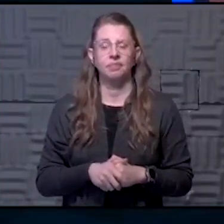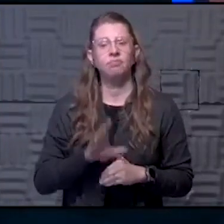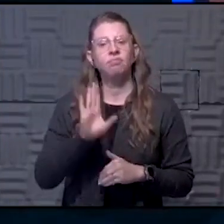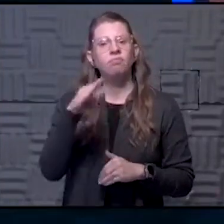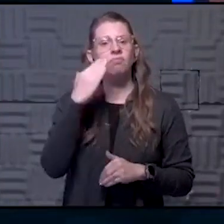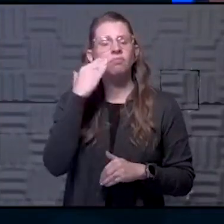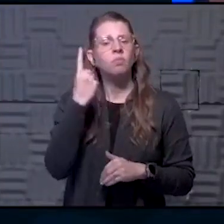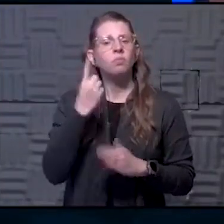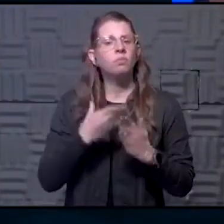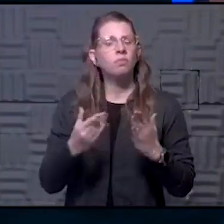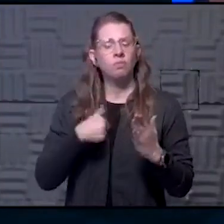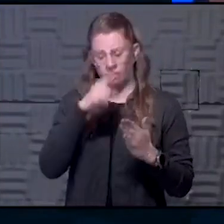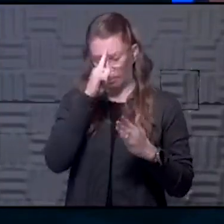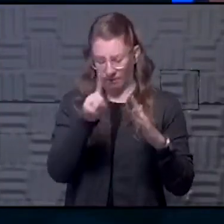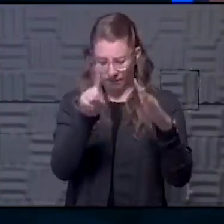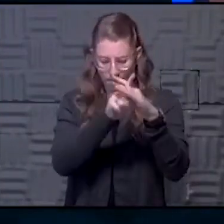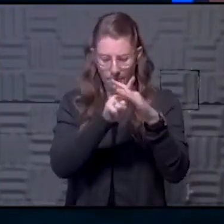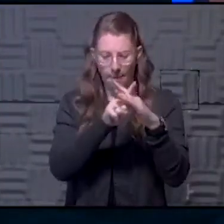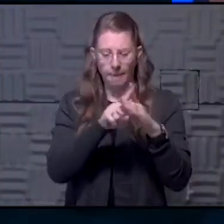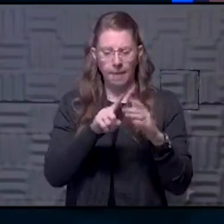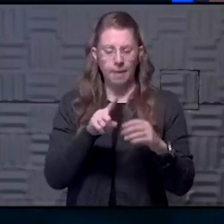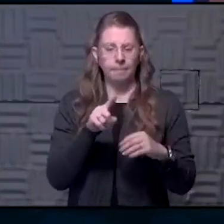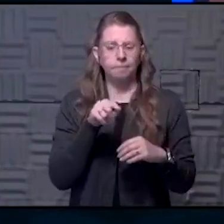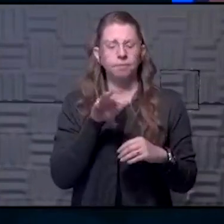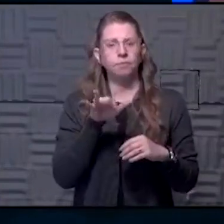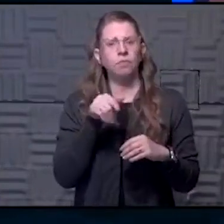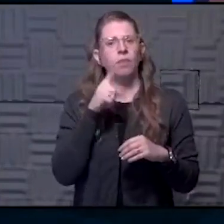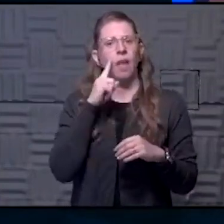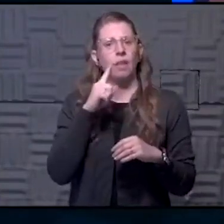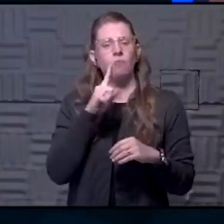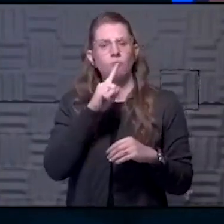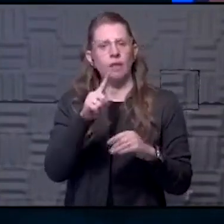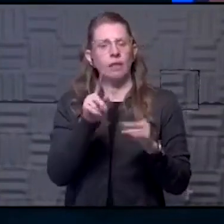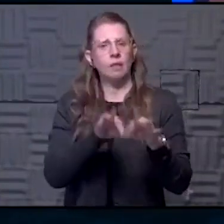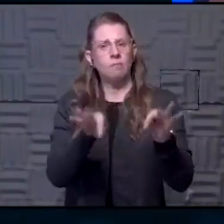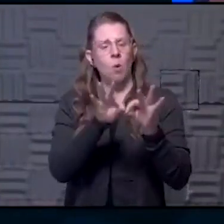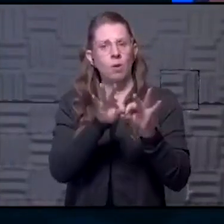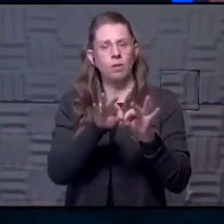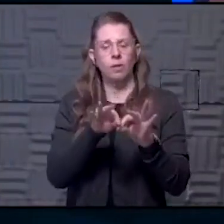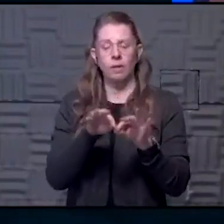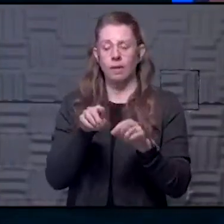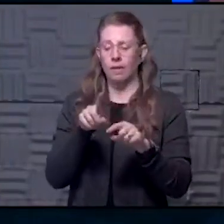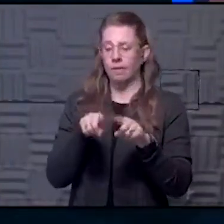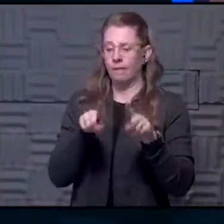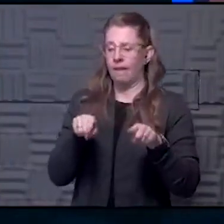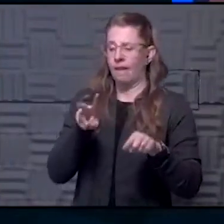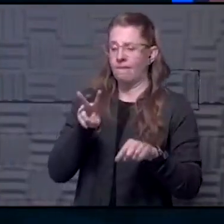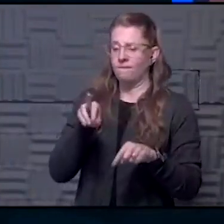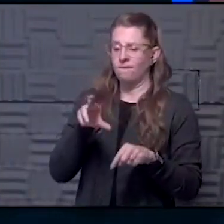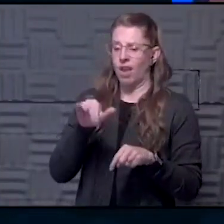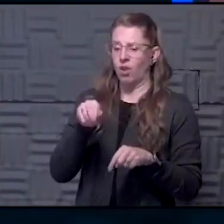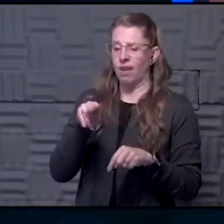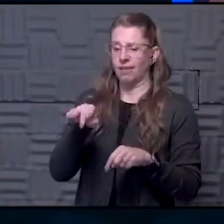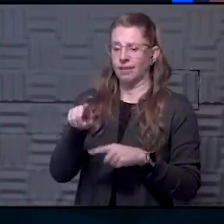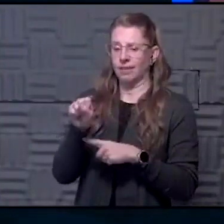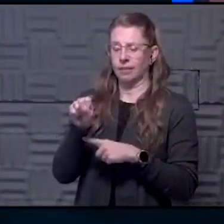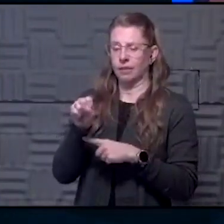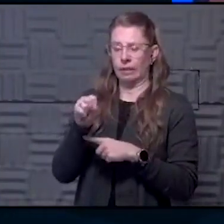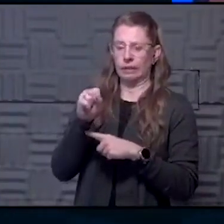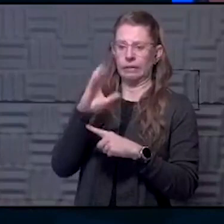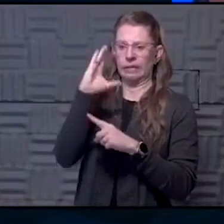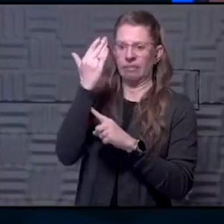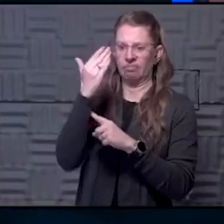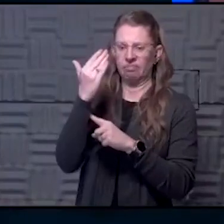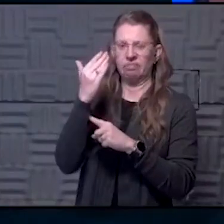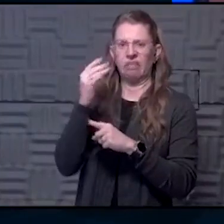You know, one thing I've thought about, Lee, that I think is really important, with these variants coming out, they look like they're so much more infectious. They